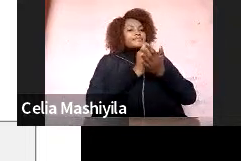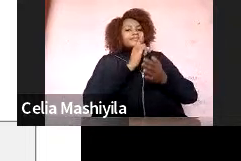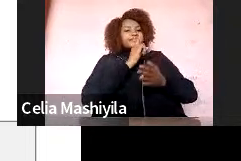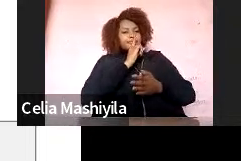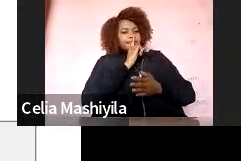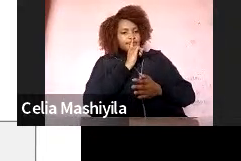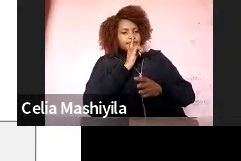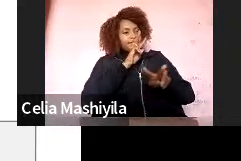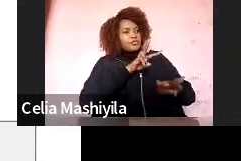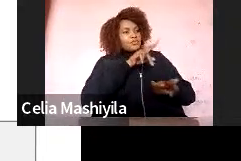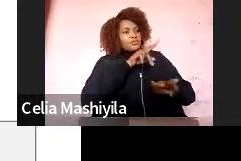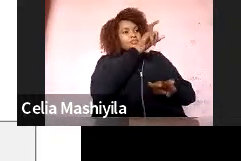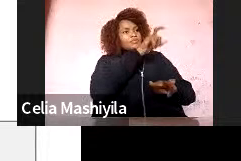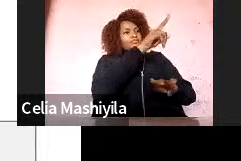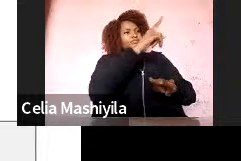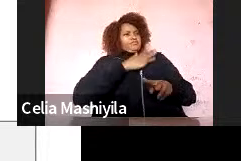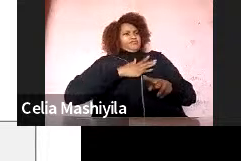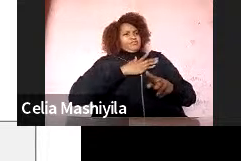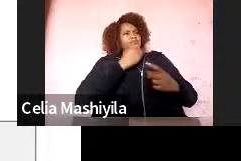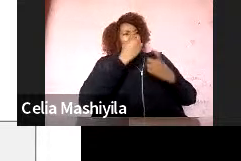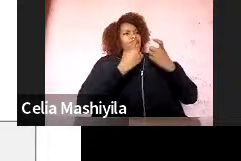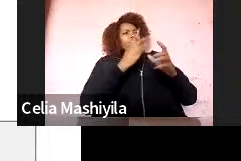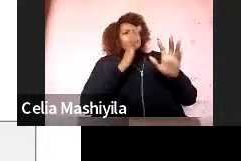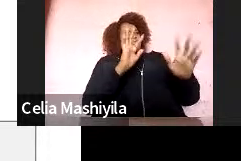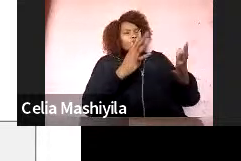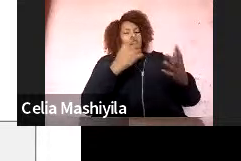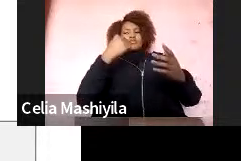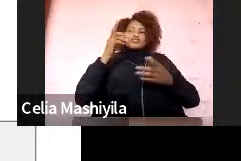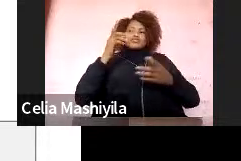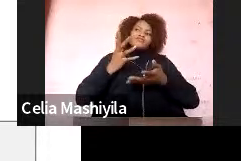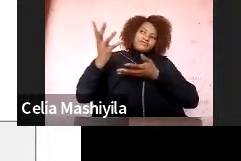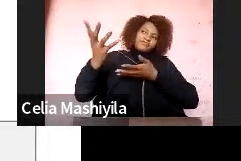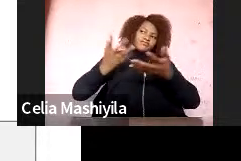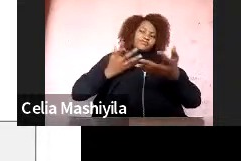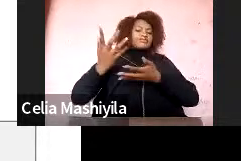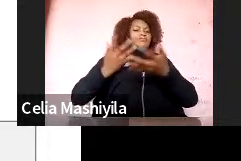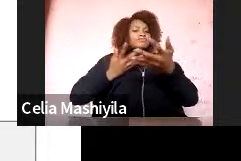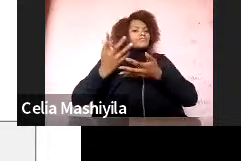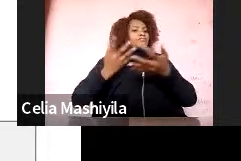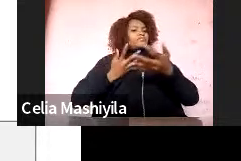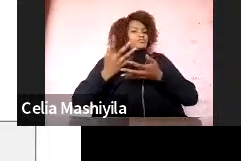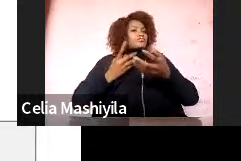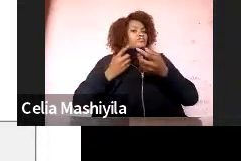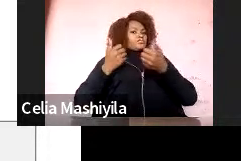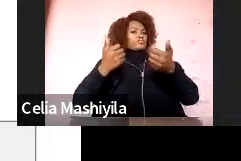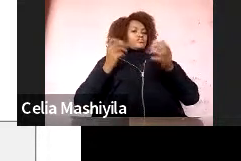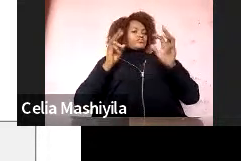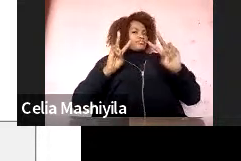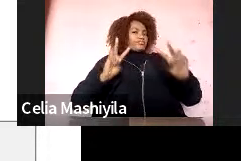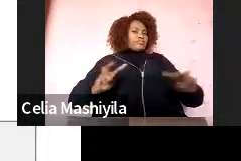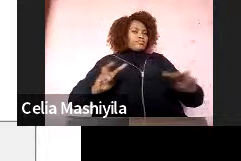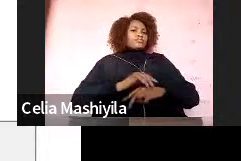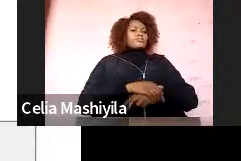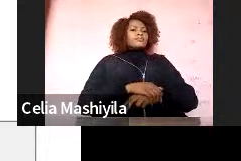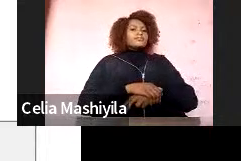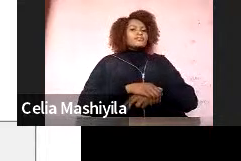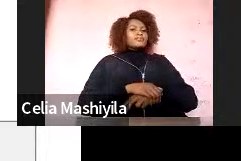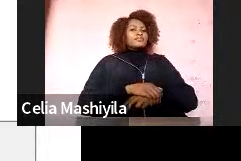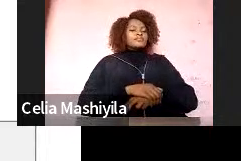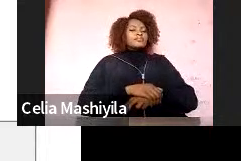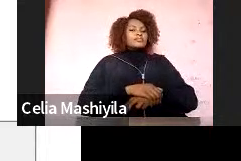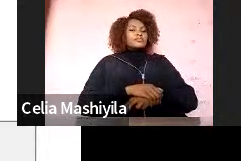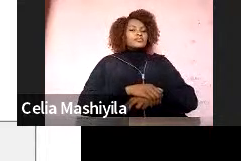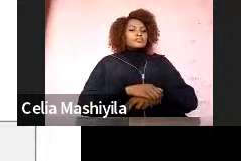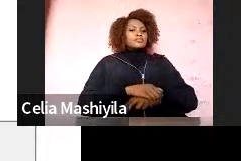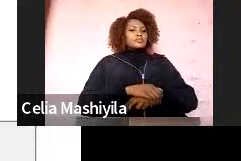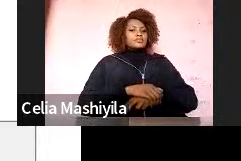to raise their side. It's in a formalized manner. And then we are bringing this organization into international benchmarking, because